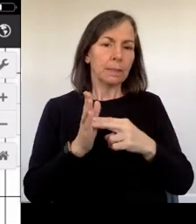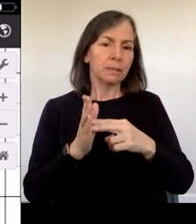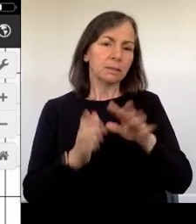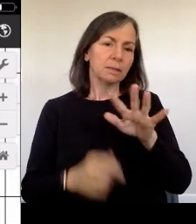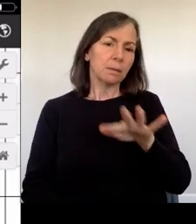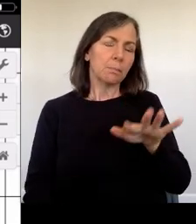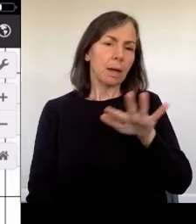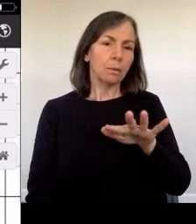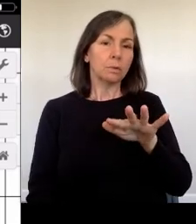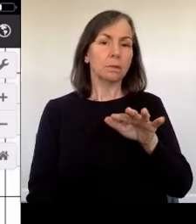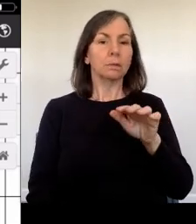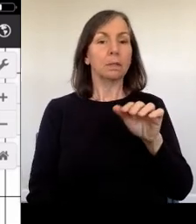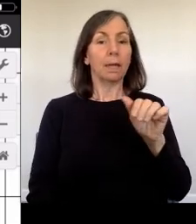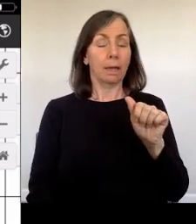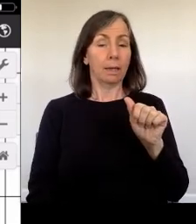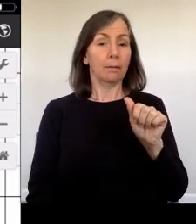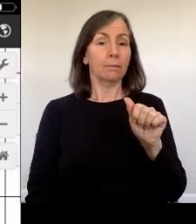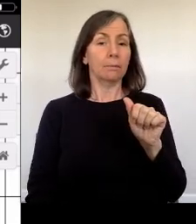a